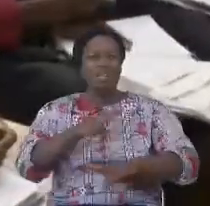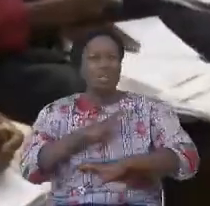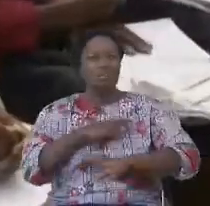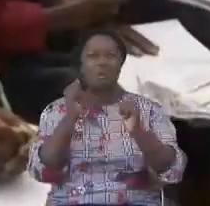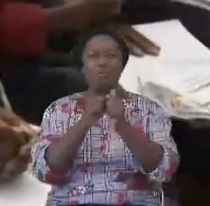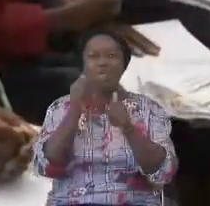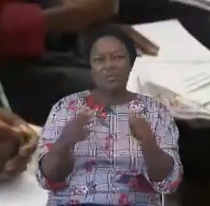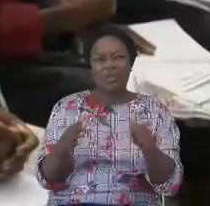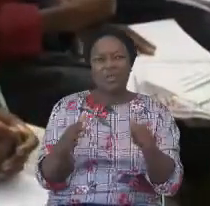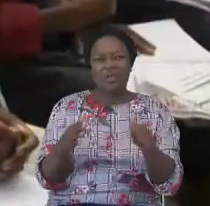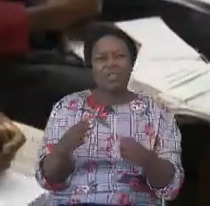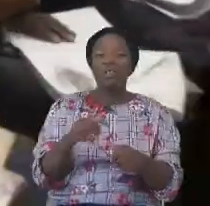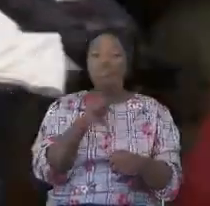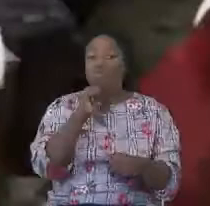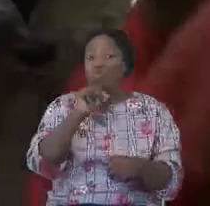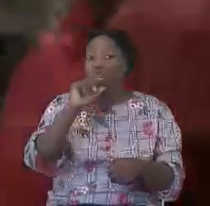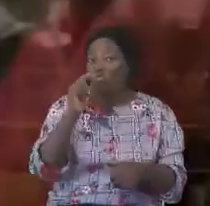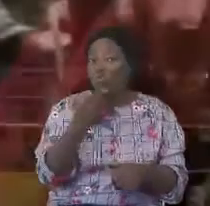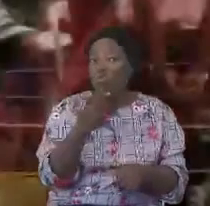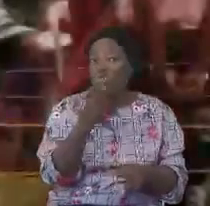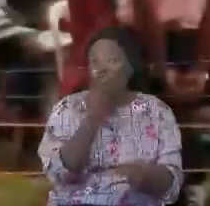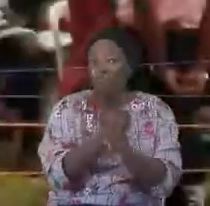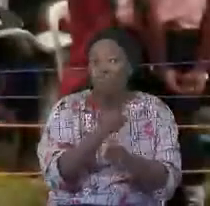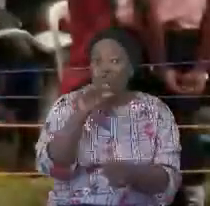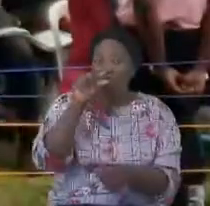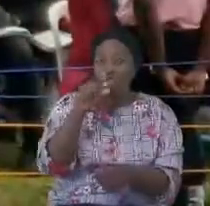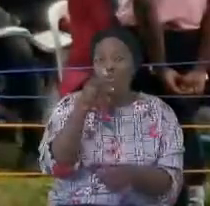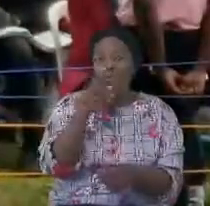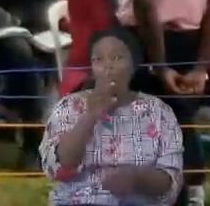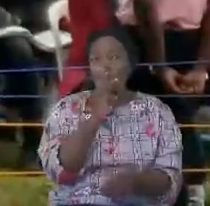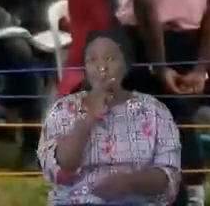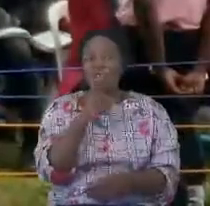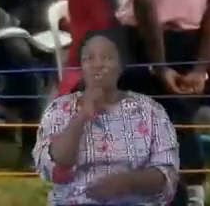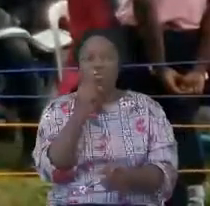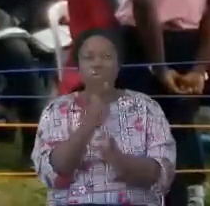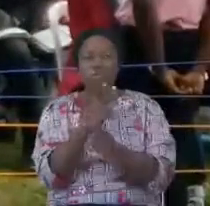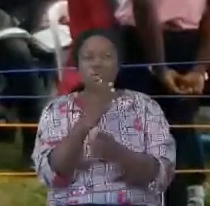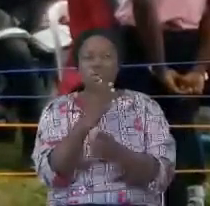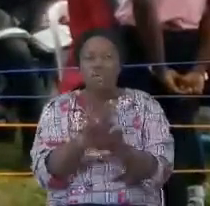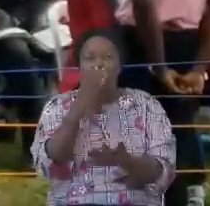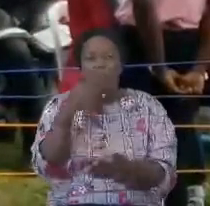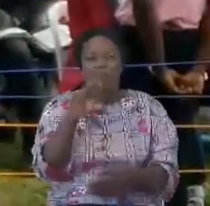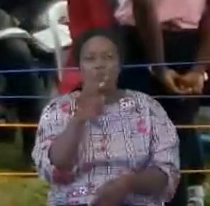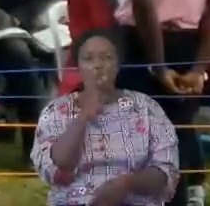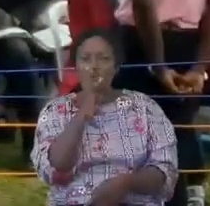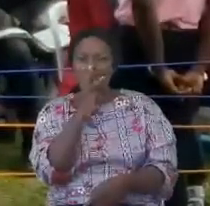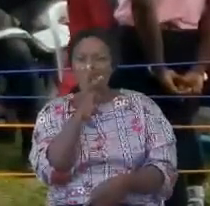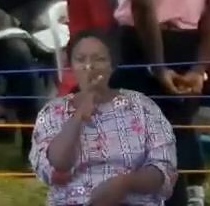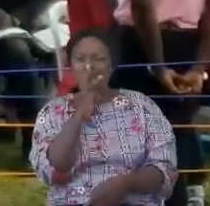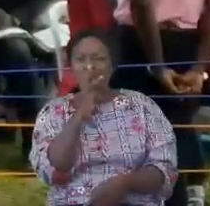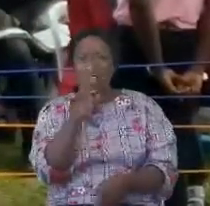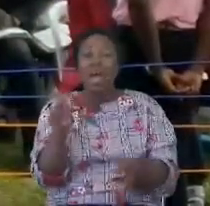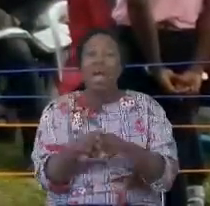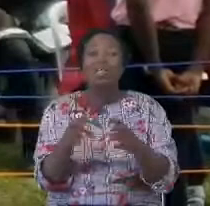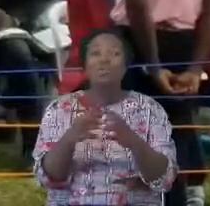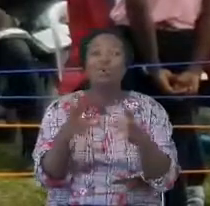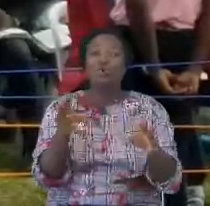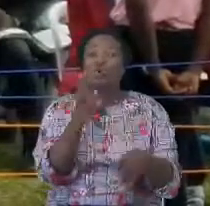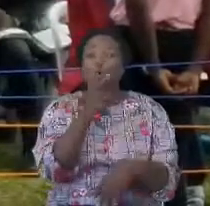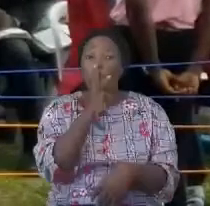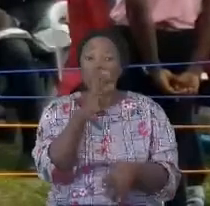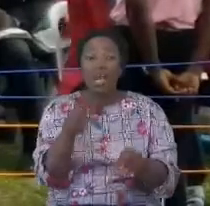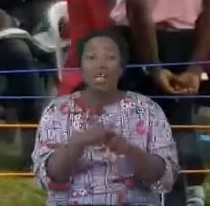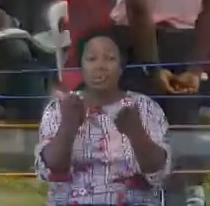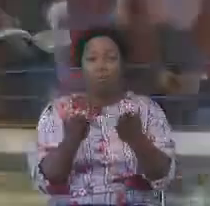it appeared you were satisfied with everything. Not only drop of water, not only